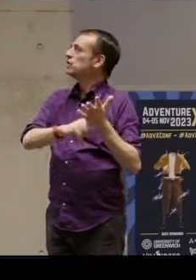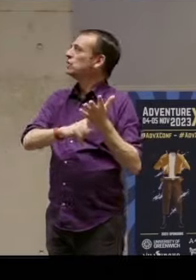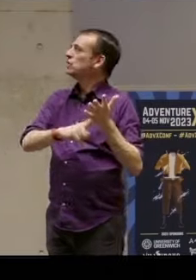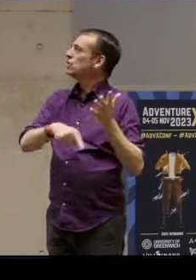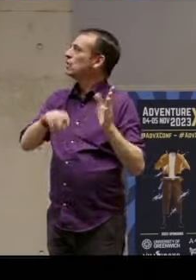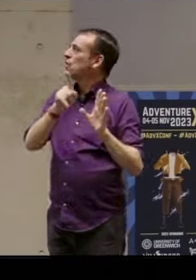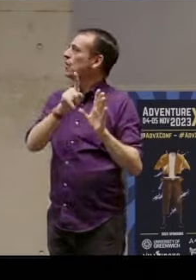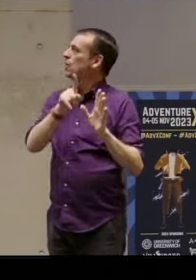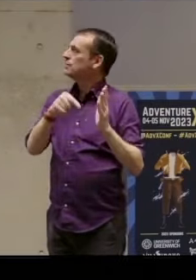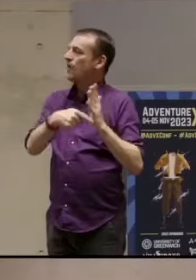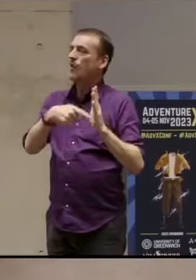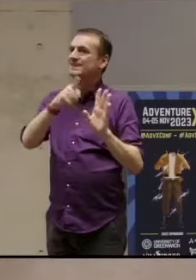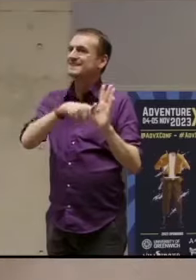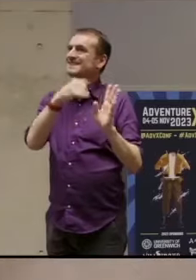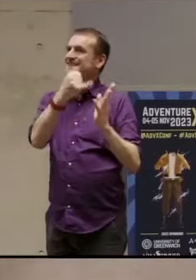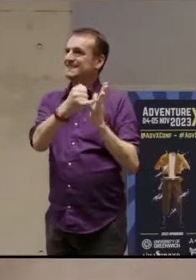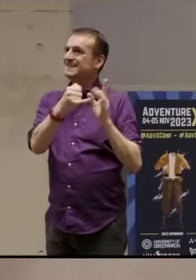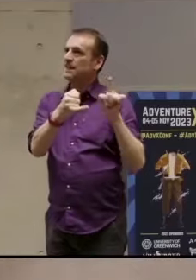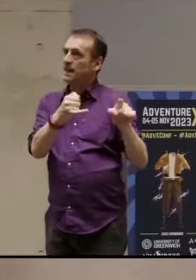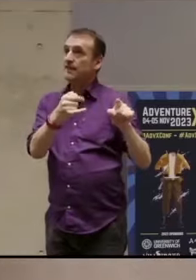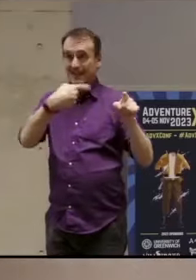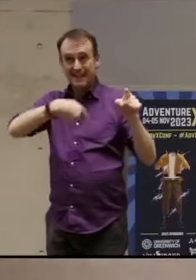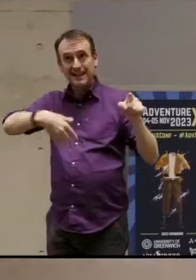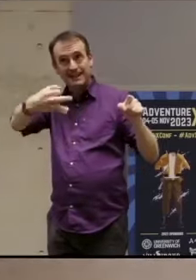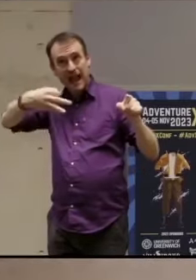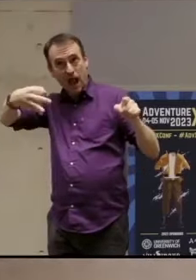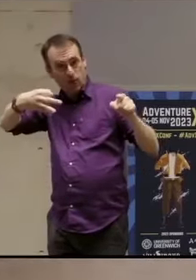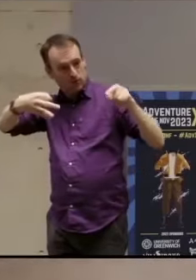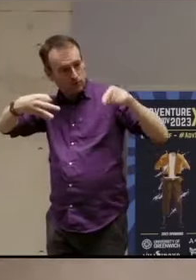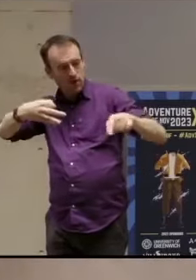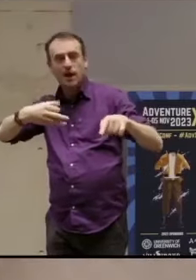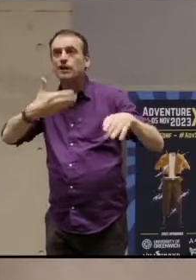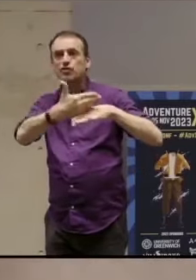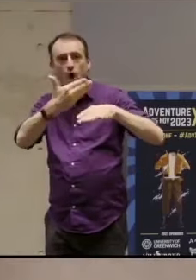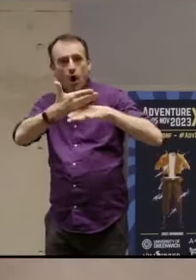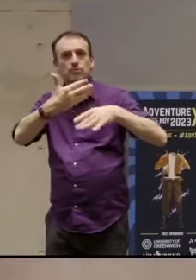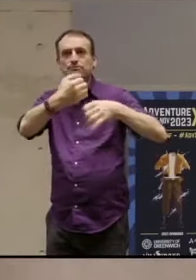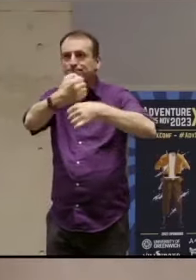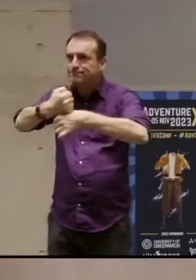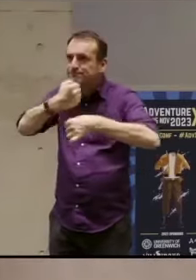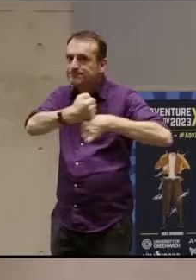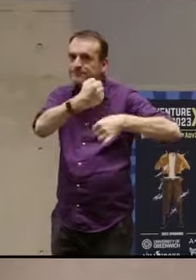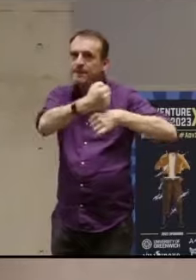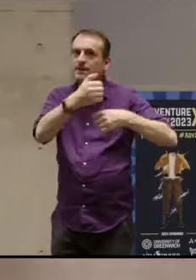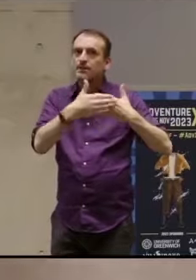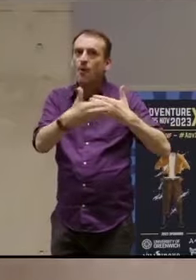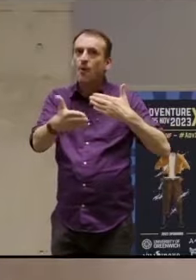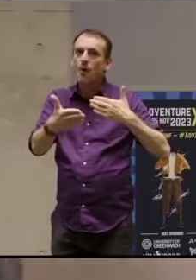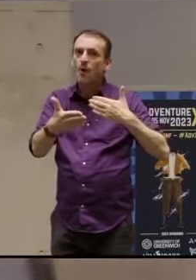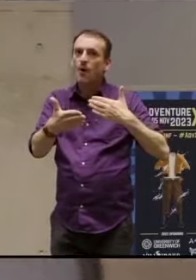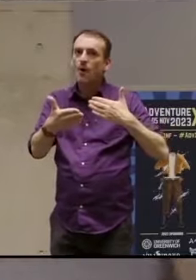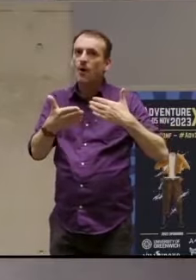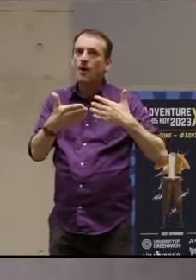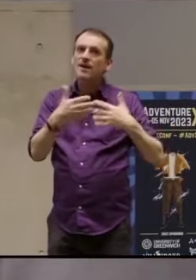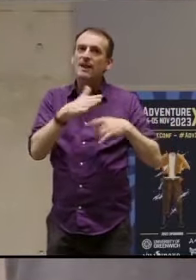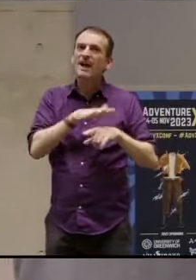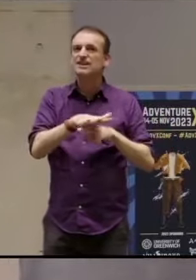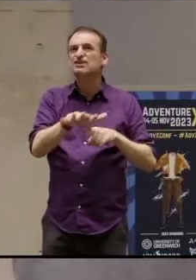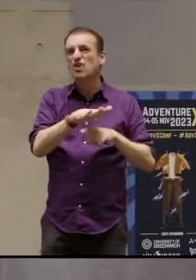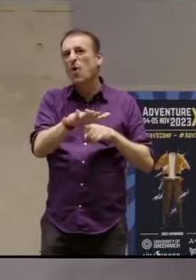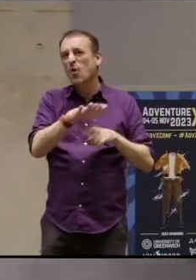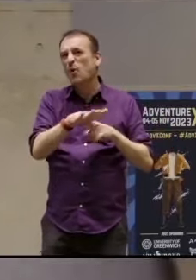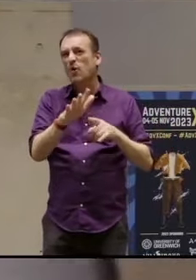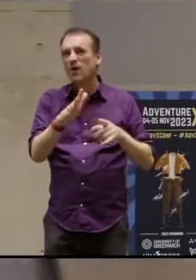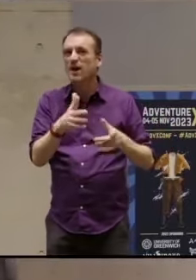in the game Soltis, as you can guess, you control one. All the humor and gameplay of the game revolves around